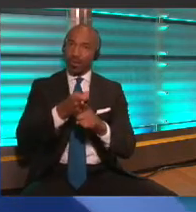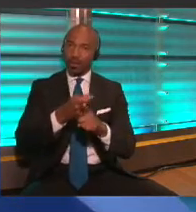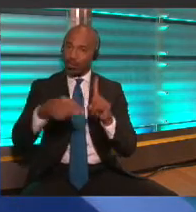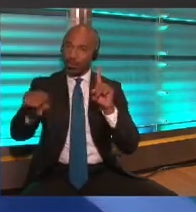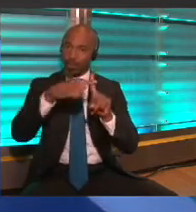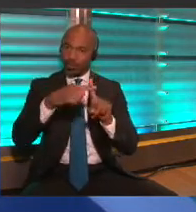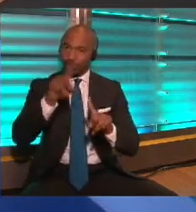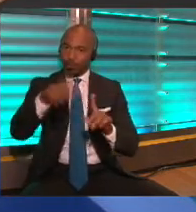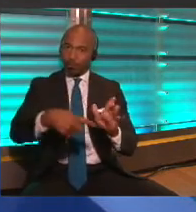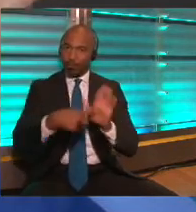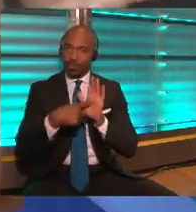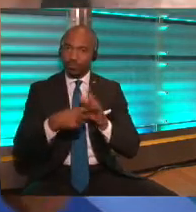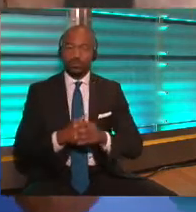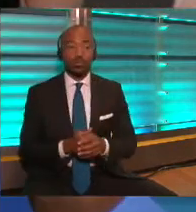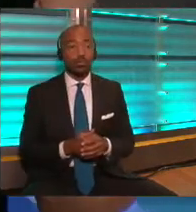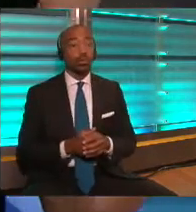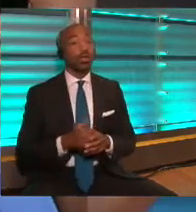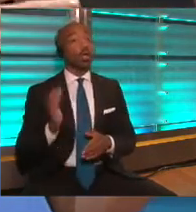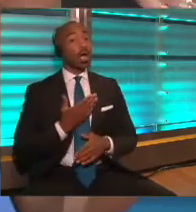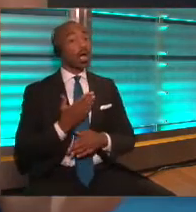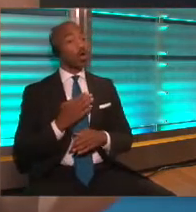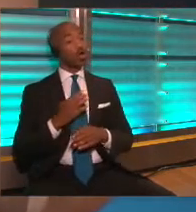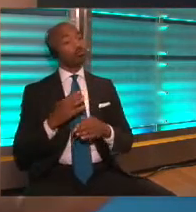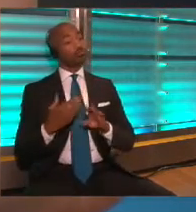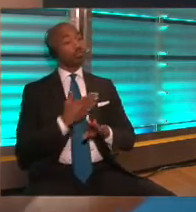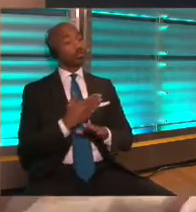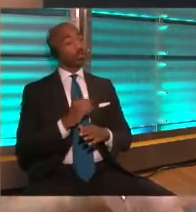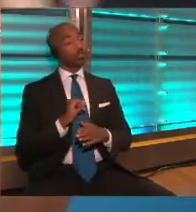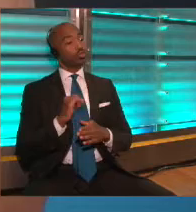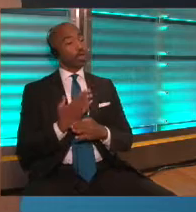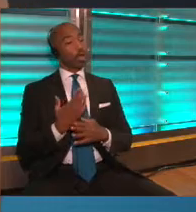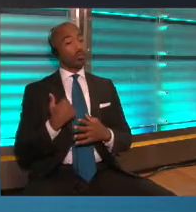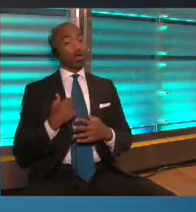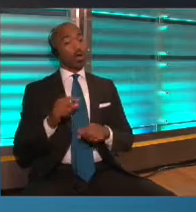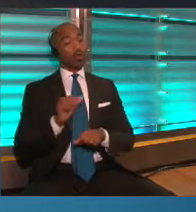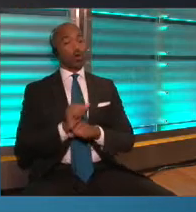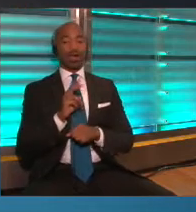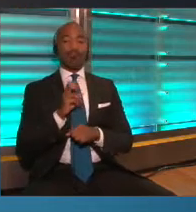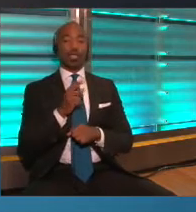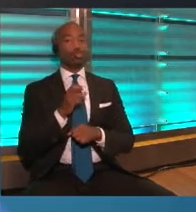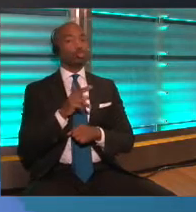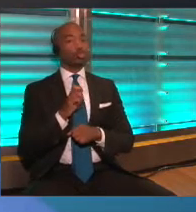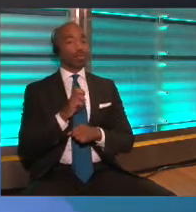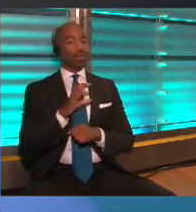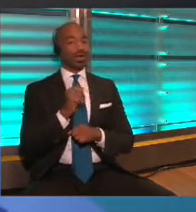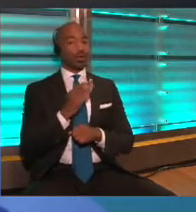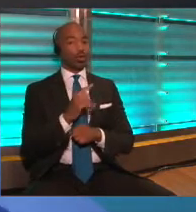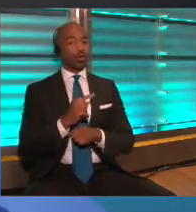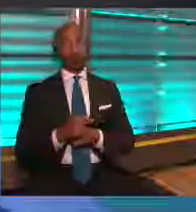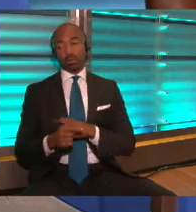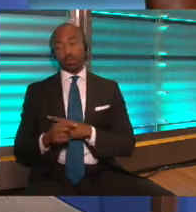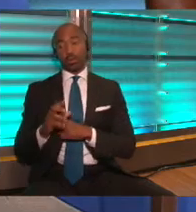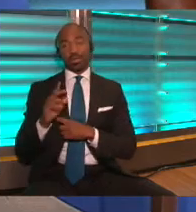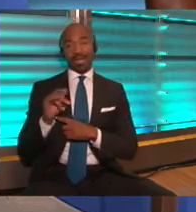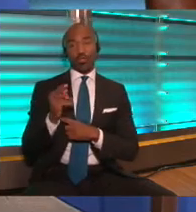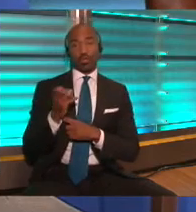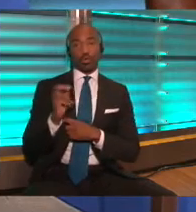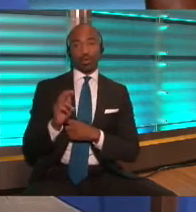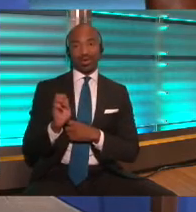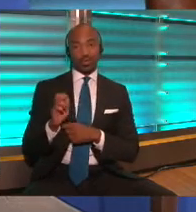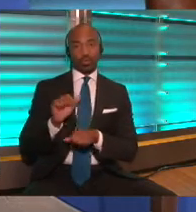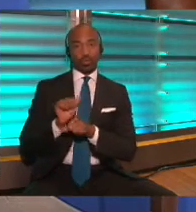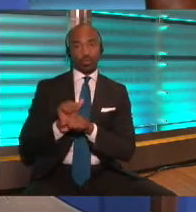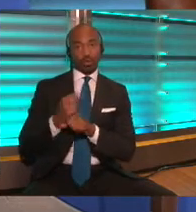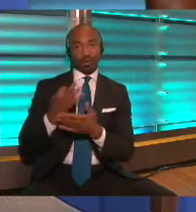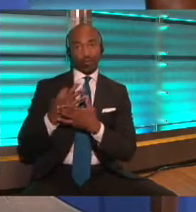being an entrepreneur. In our previous jobs, after we graduated from college, I ended up working in venture capital, and Katherine worked in the finance industry. And you know, when you're